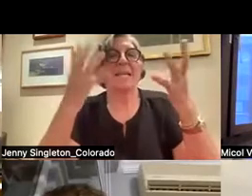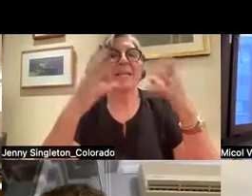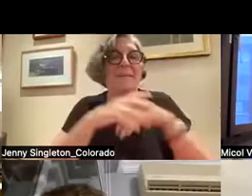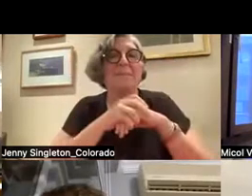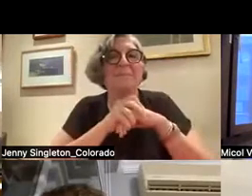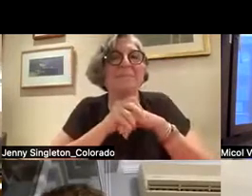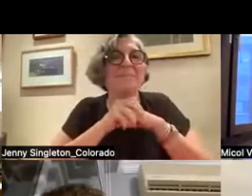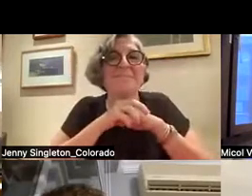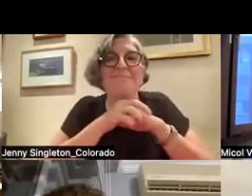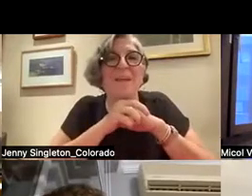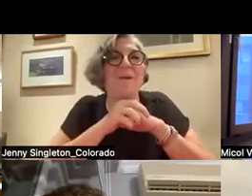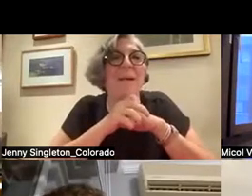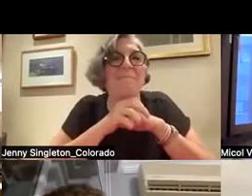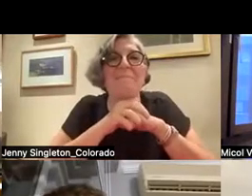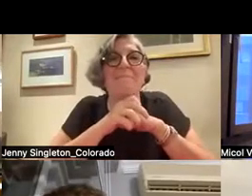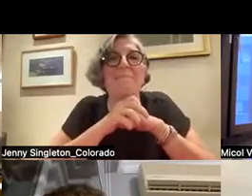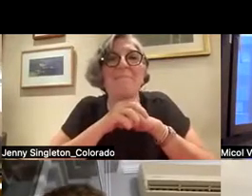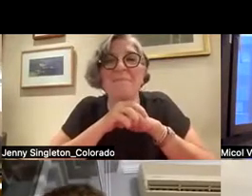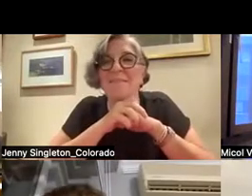sign. Okay.